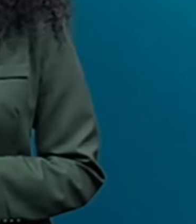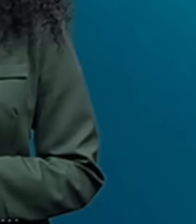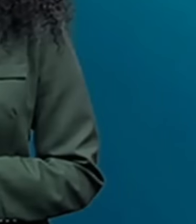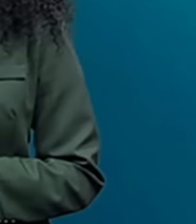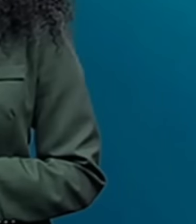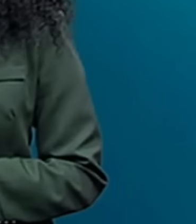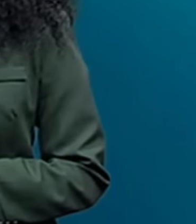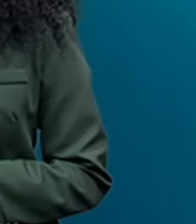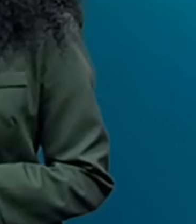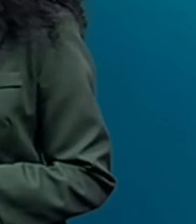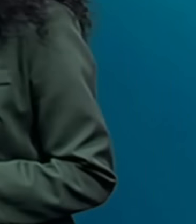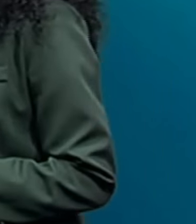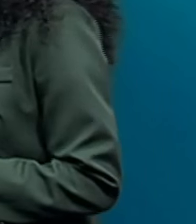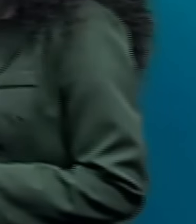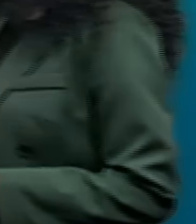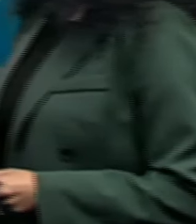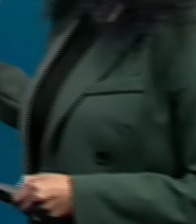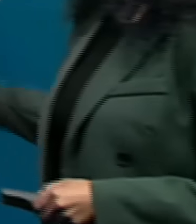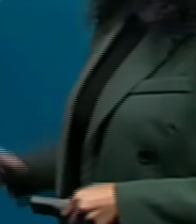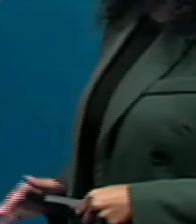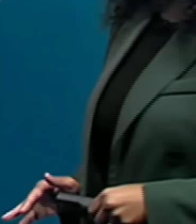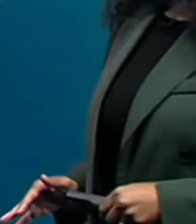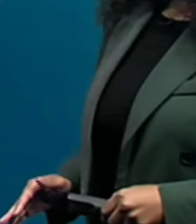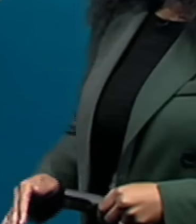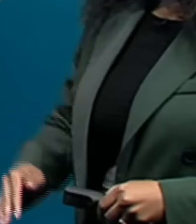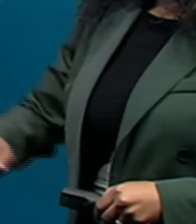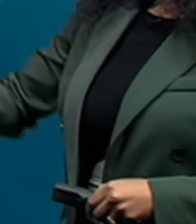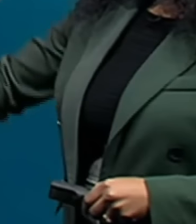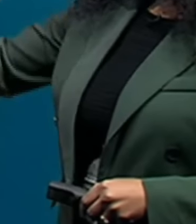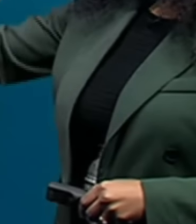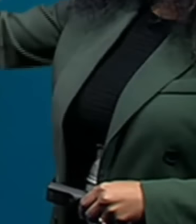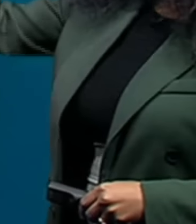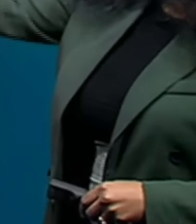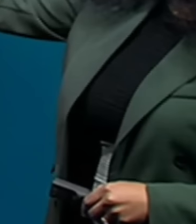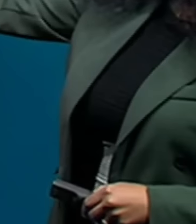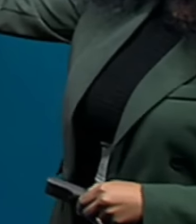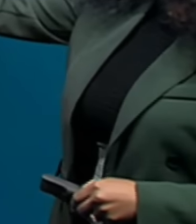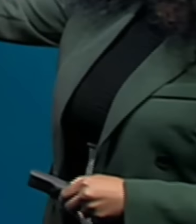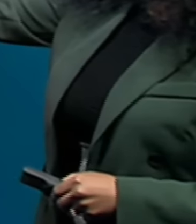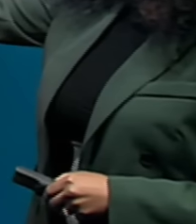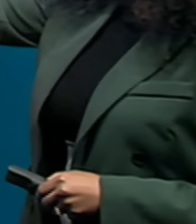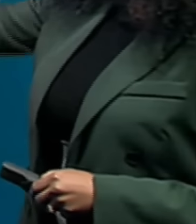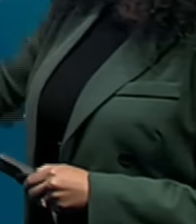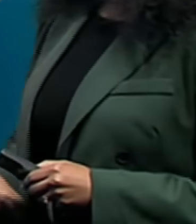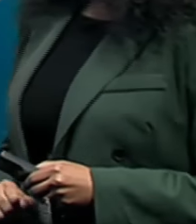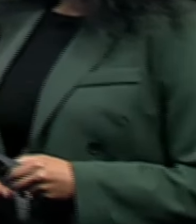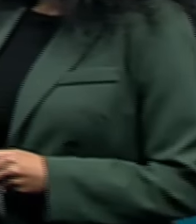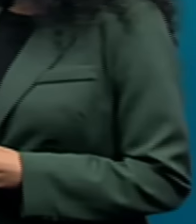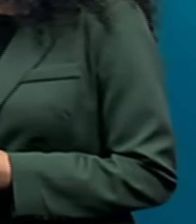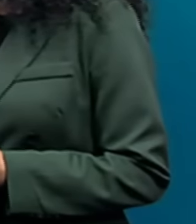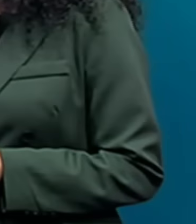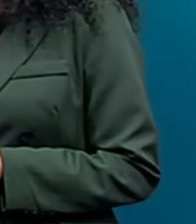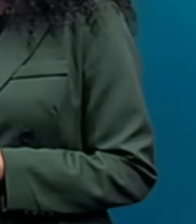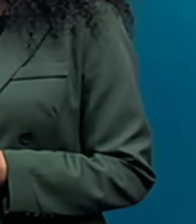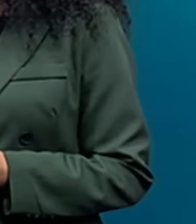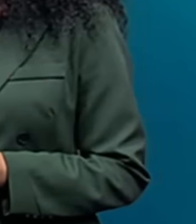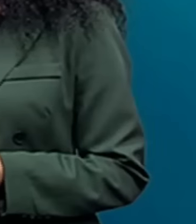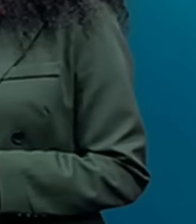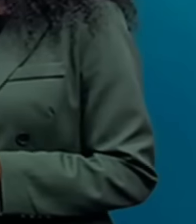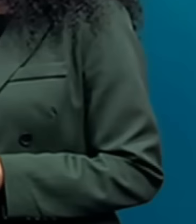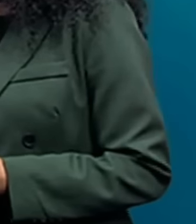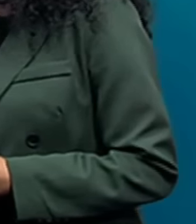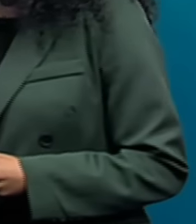le bophirima jwa naga go rarela le karolo ya lobopo mme ka moso fa re lebelela gape ko karolong ya Limpopo le Mpumalanga go tla nna le gone go nna le